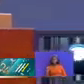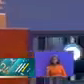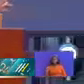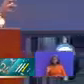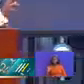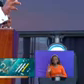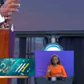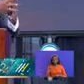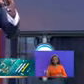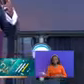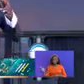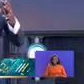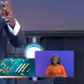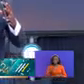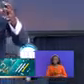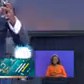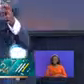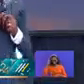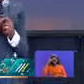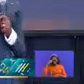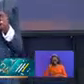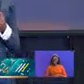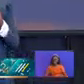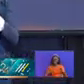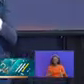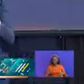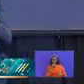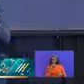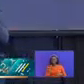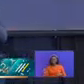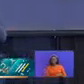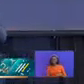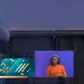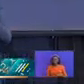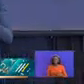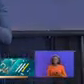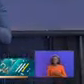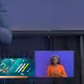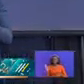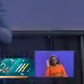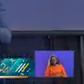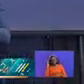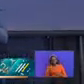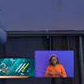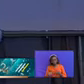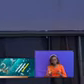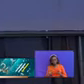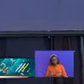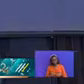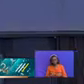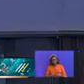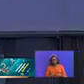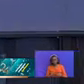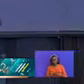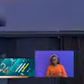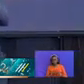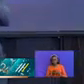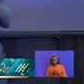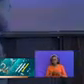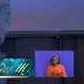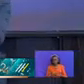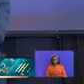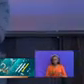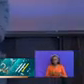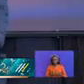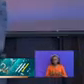some wise men had bonded with time and they decoded what was meant to happen now the Bible says before